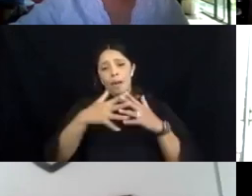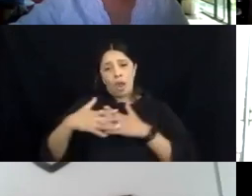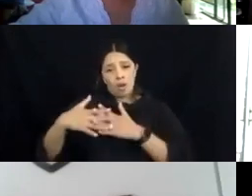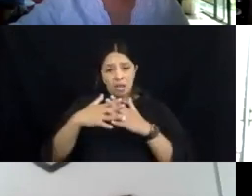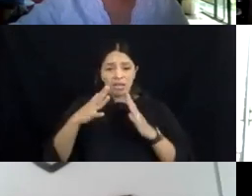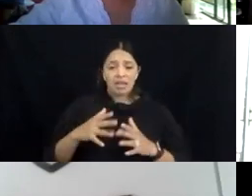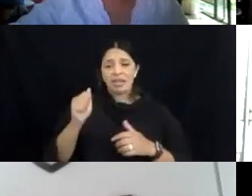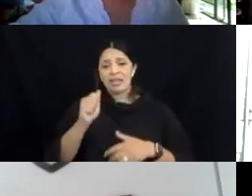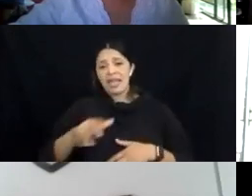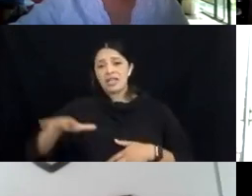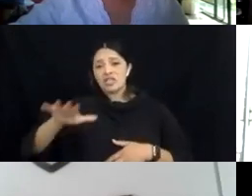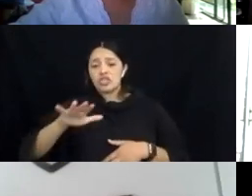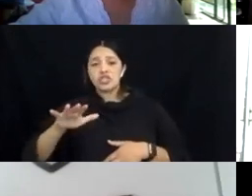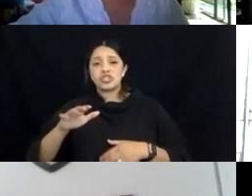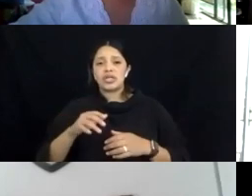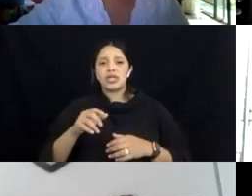that